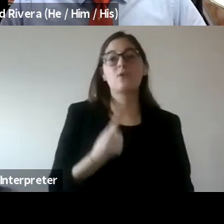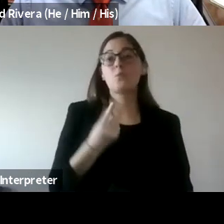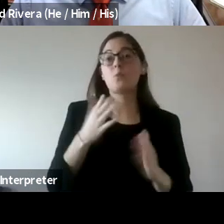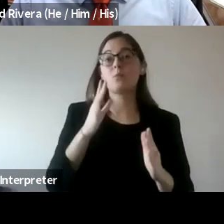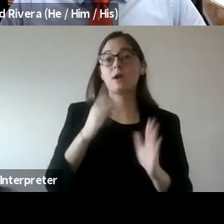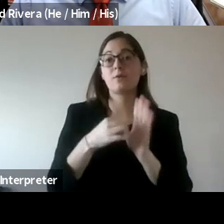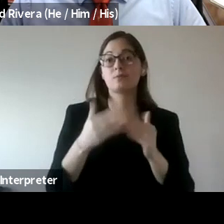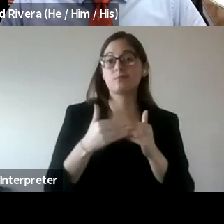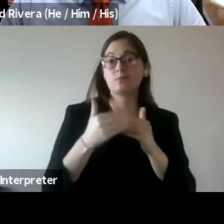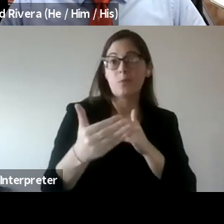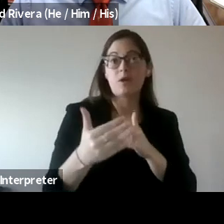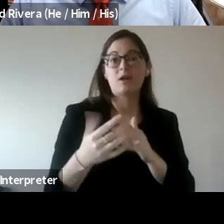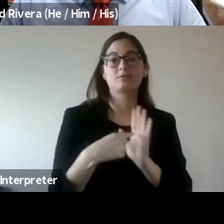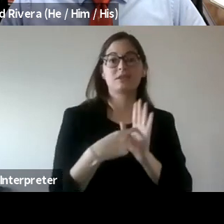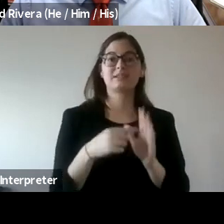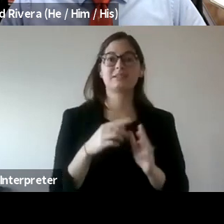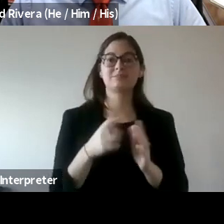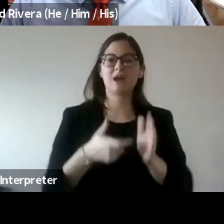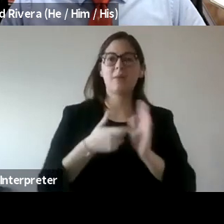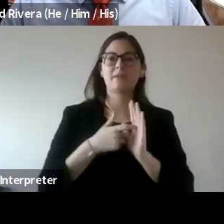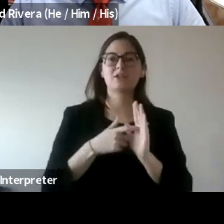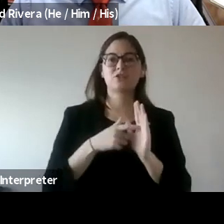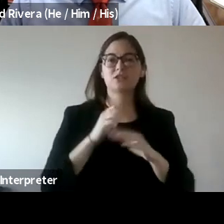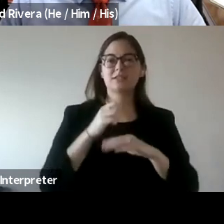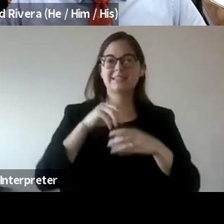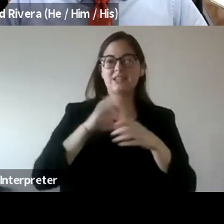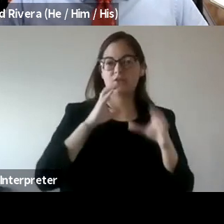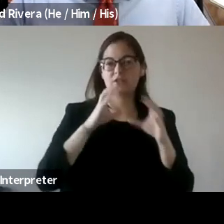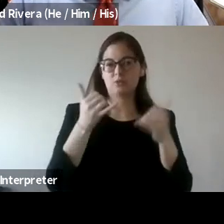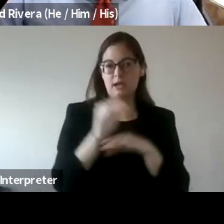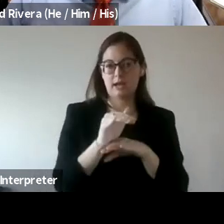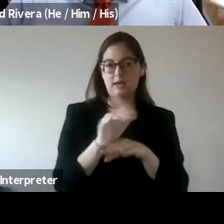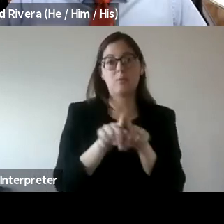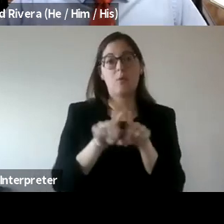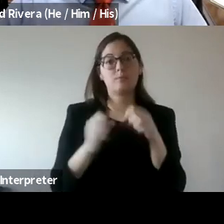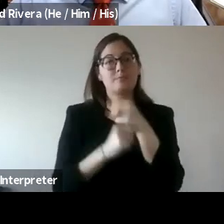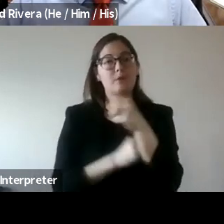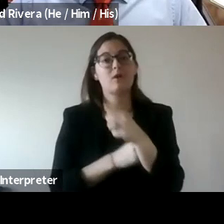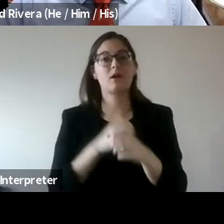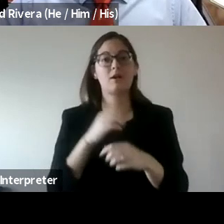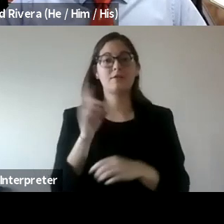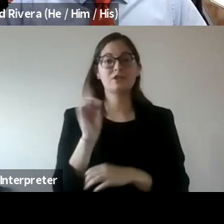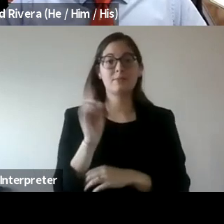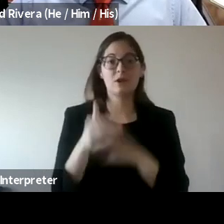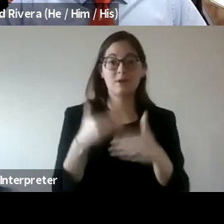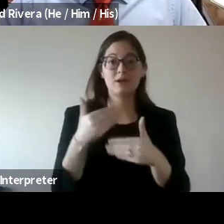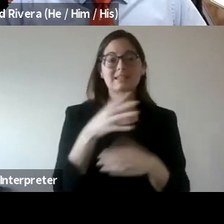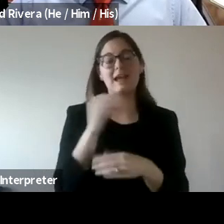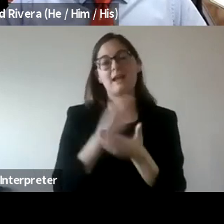the obligations that frame the conversation tonight, which are also the bedrock of democratic process and of academic